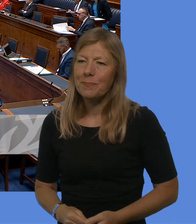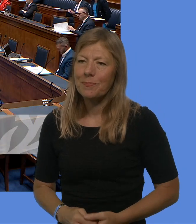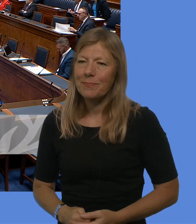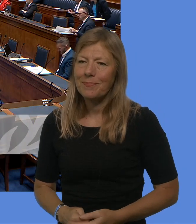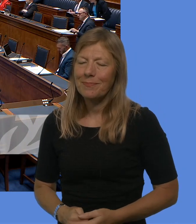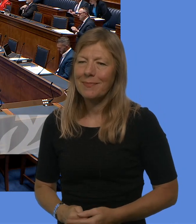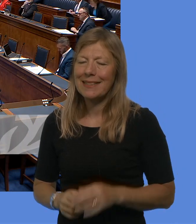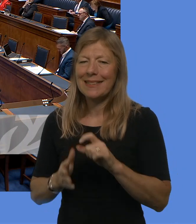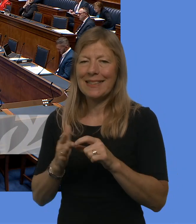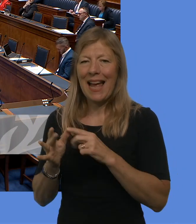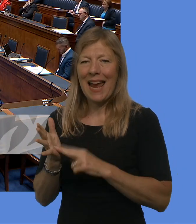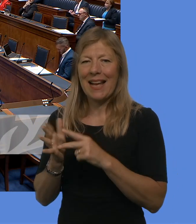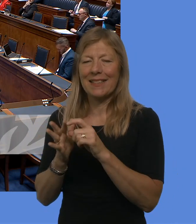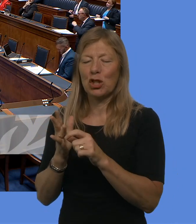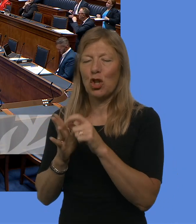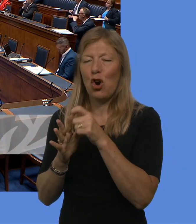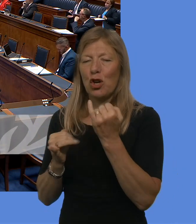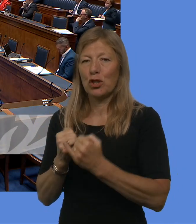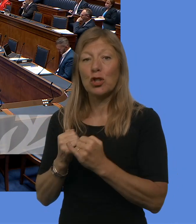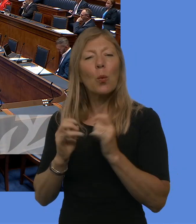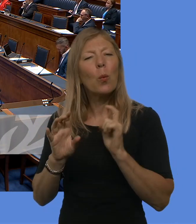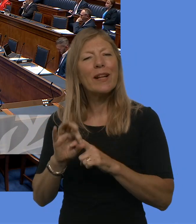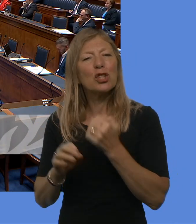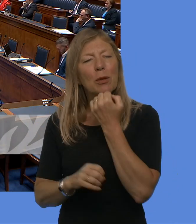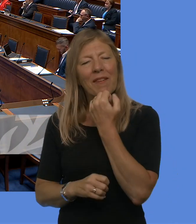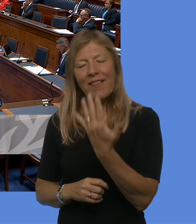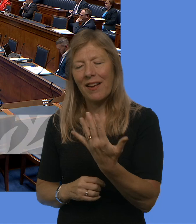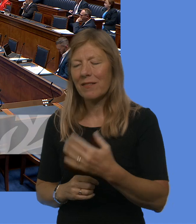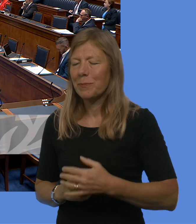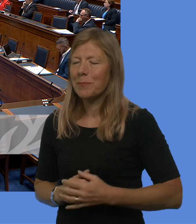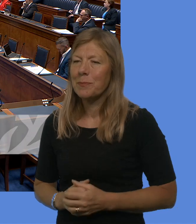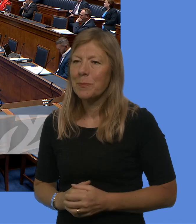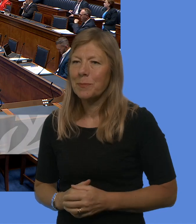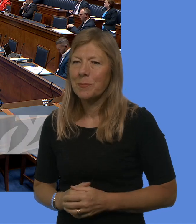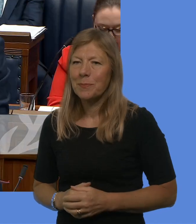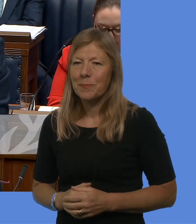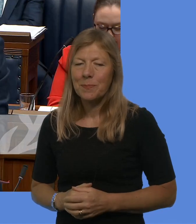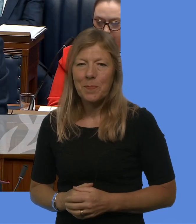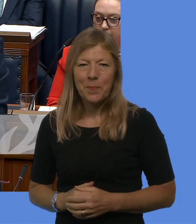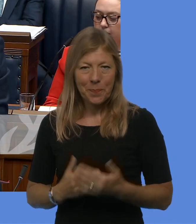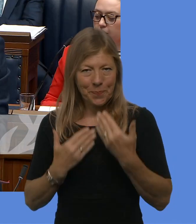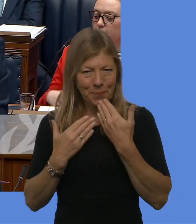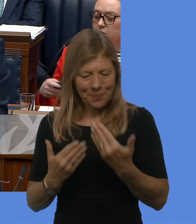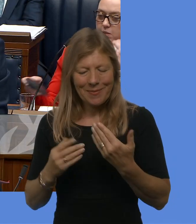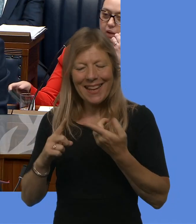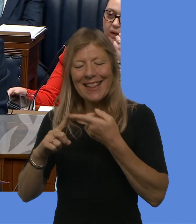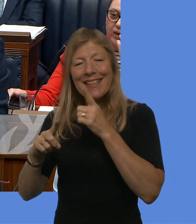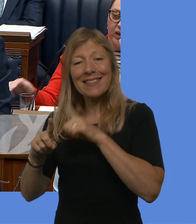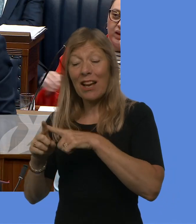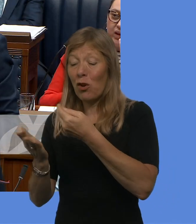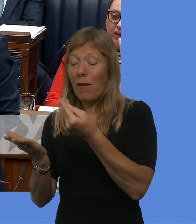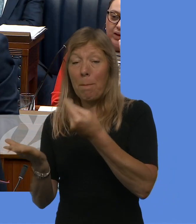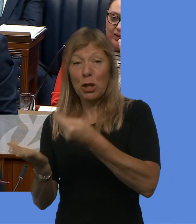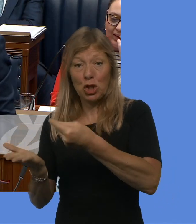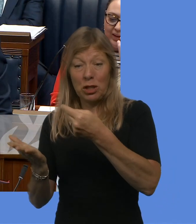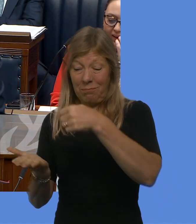Number 5, Minister. Minister. Thank you, Mr. Speaker. The executive budget provides the department with a